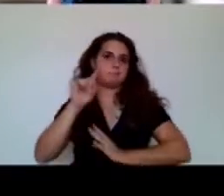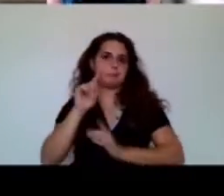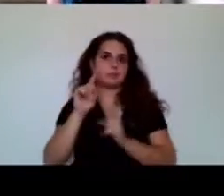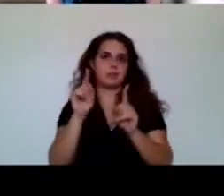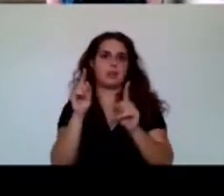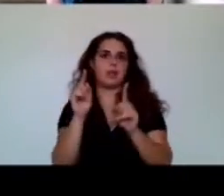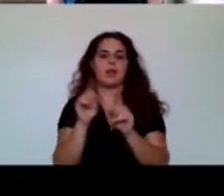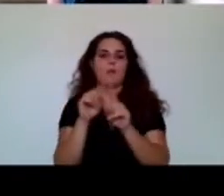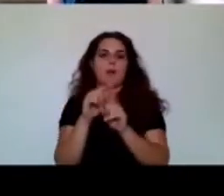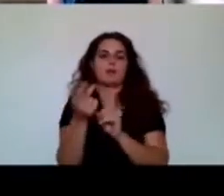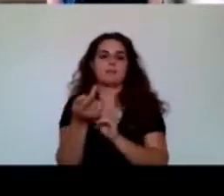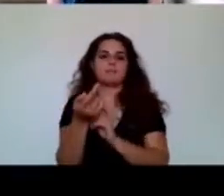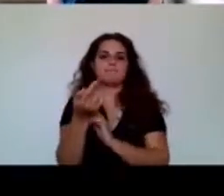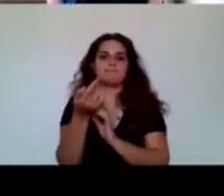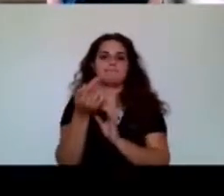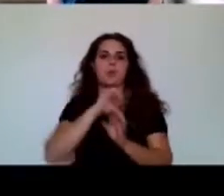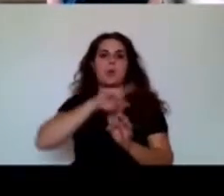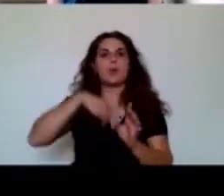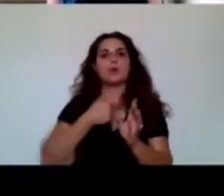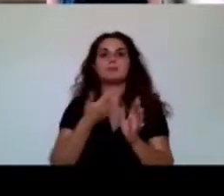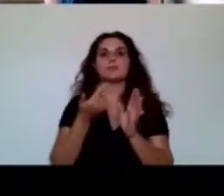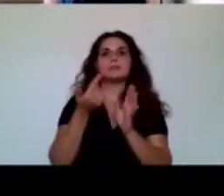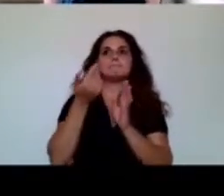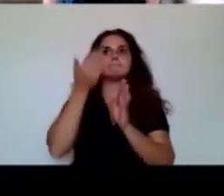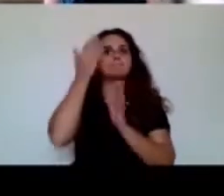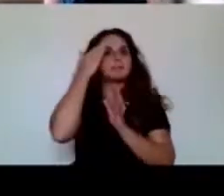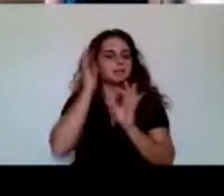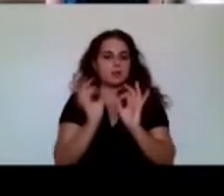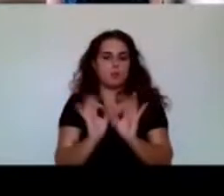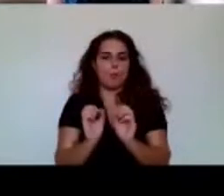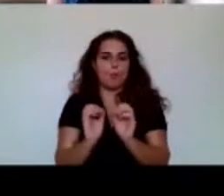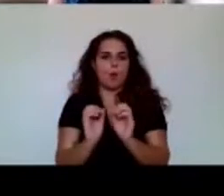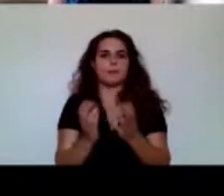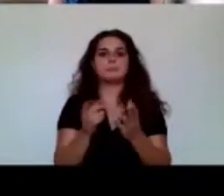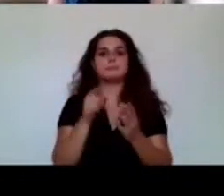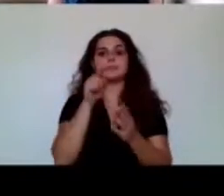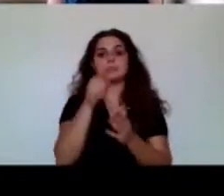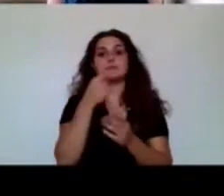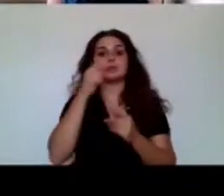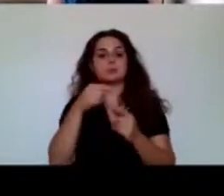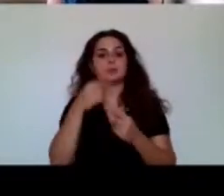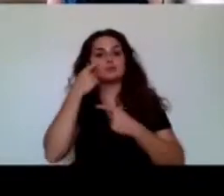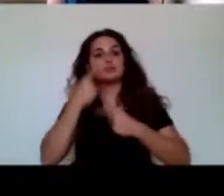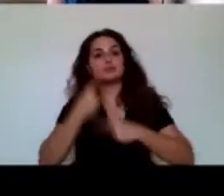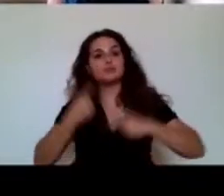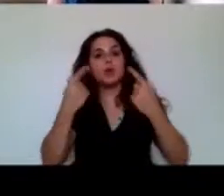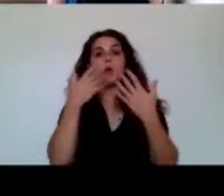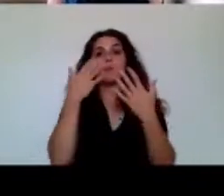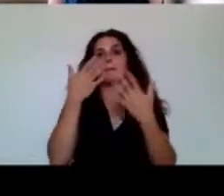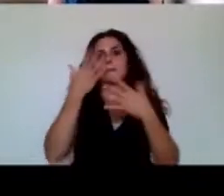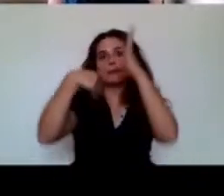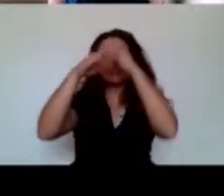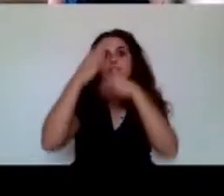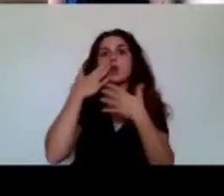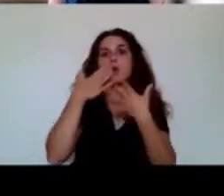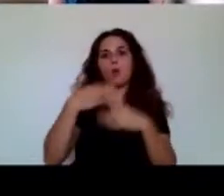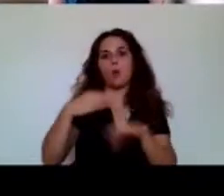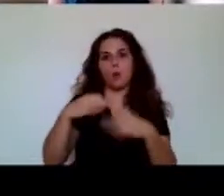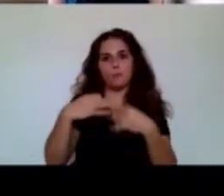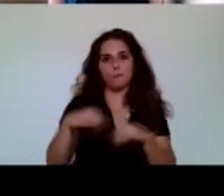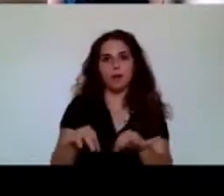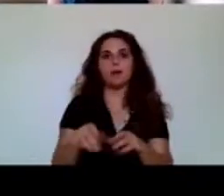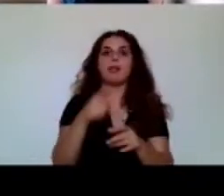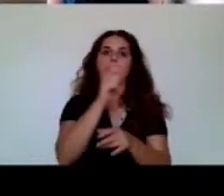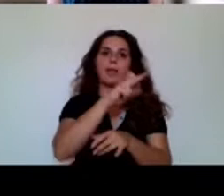implicit process that we're not necessarily aware of. And this is just, again, showing you what a normal learning experiment looks like. There's